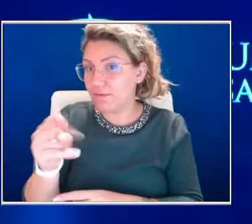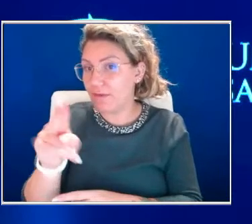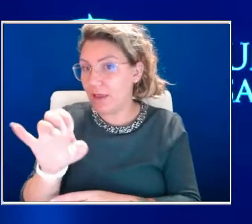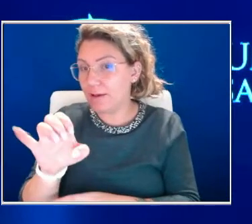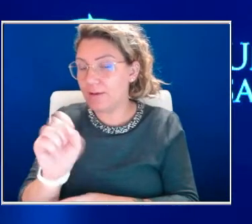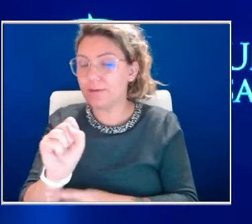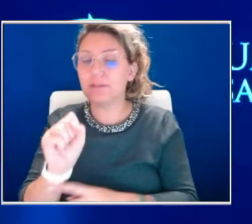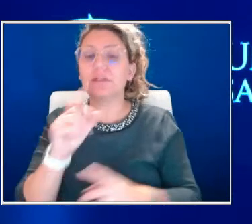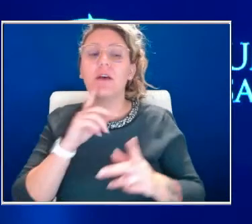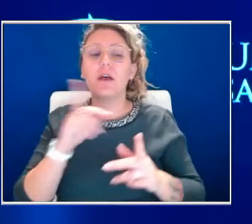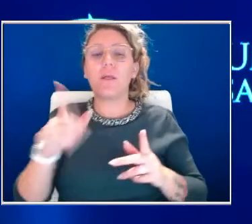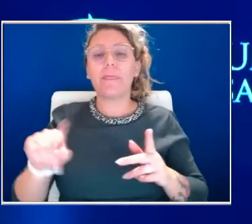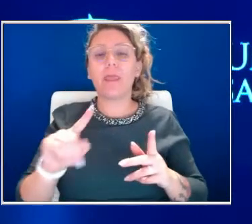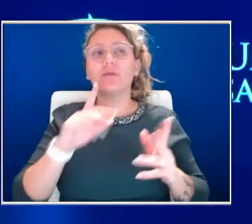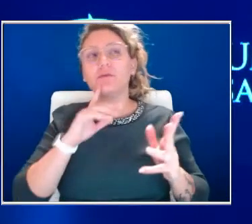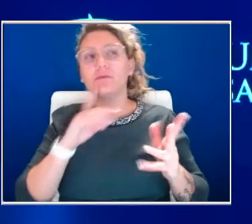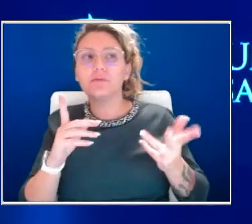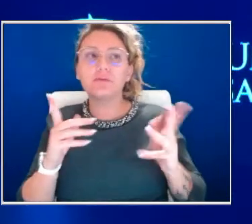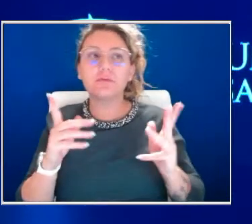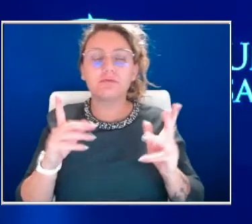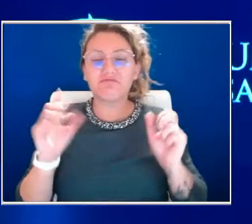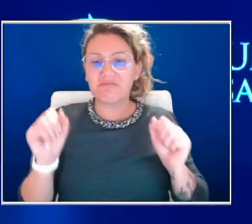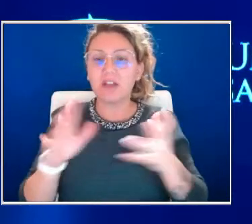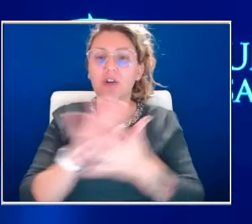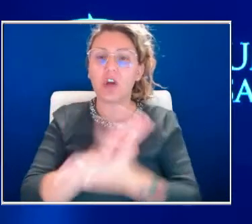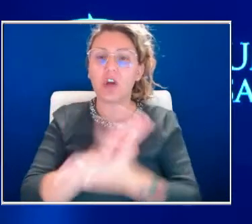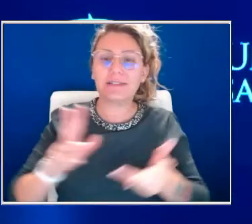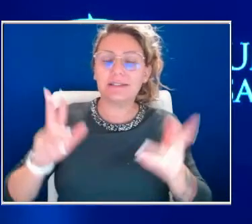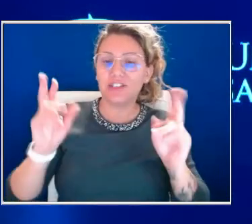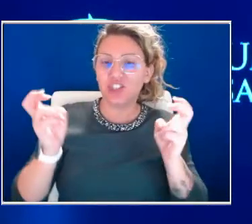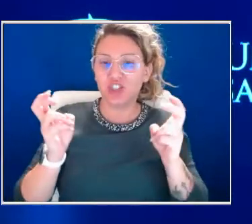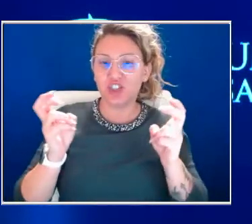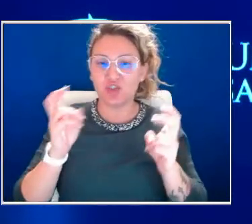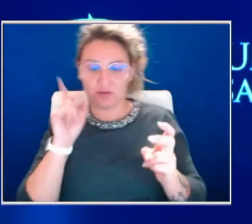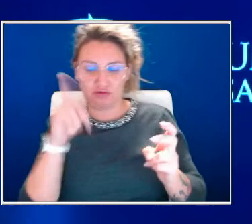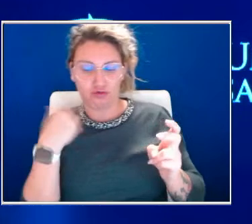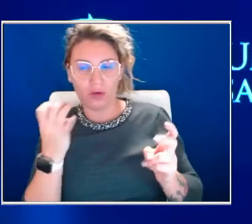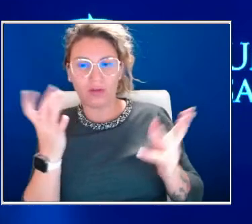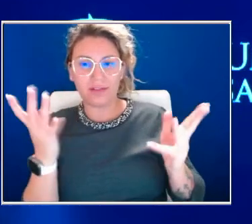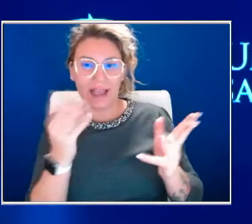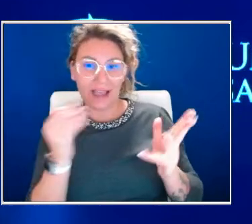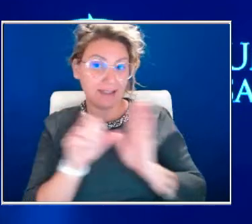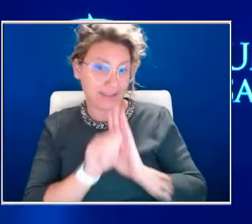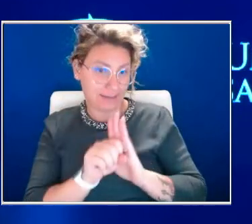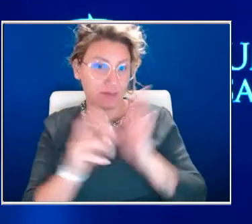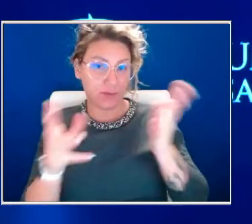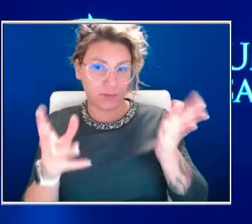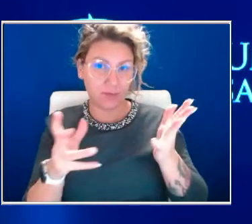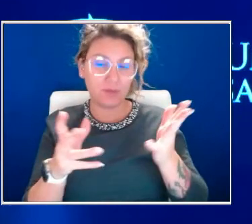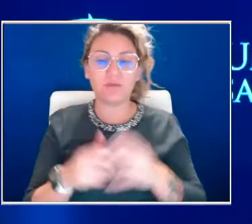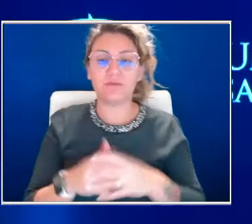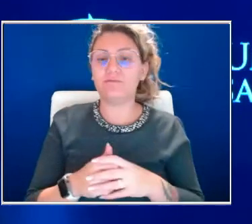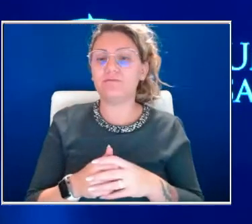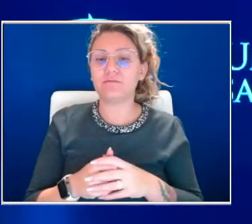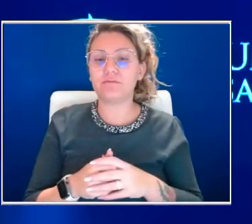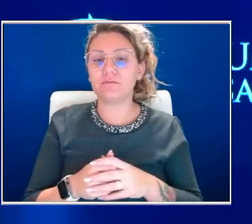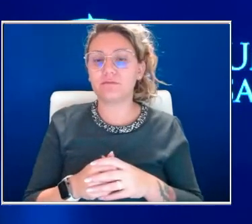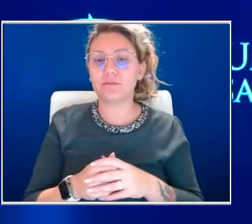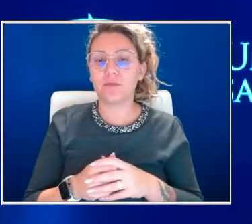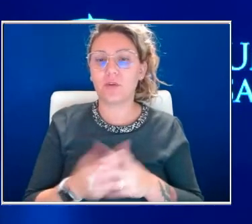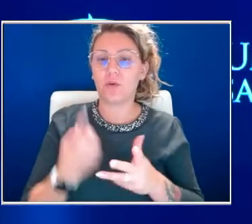aesthetically cause issues for some people, and in some people they can also cause symptoms. So we're very